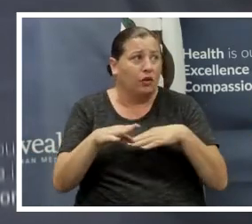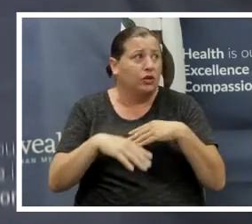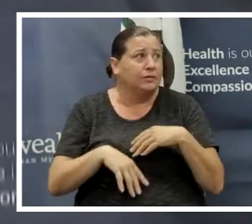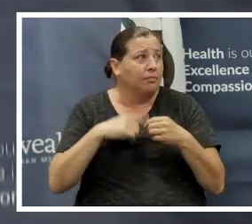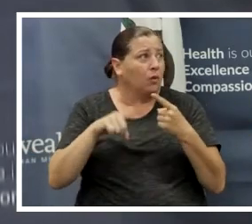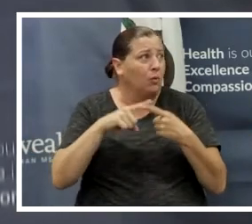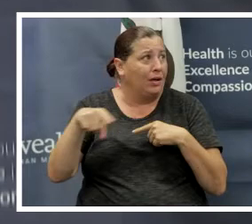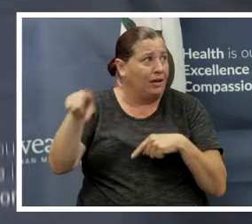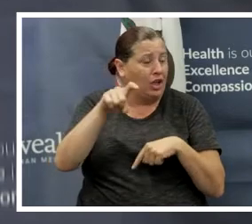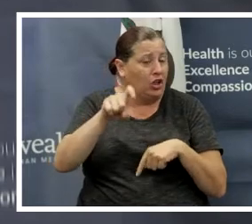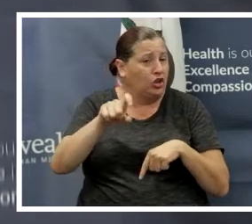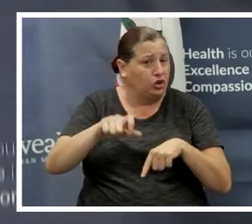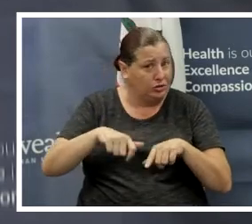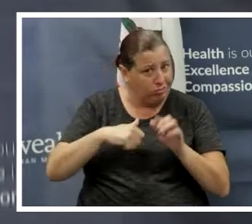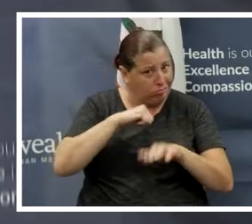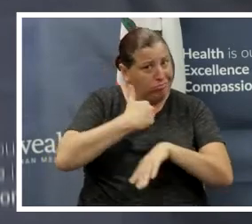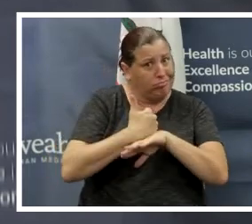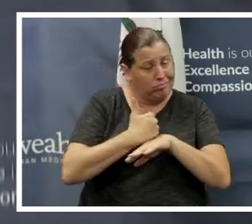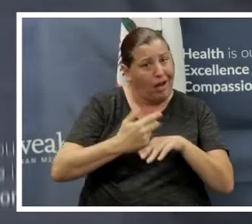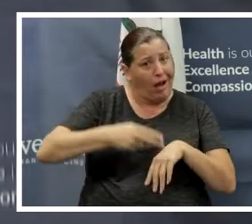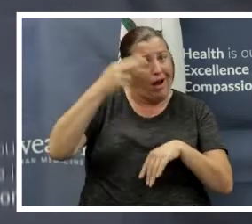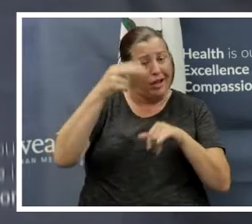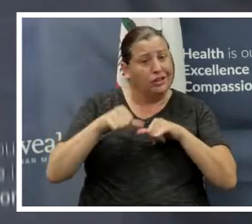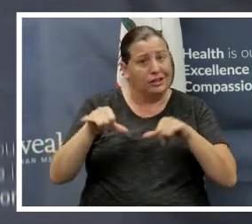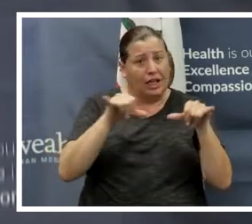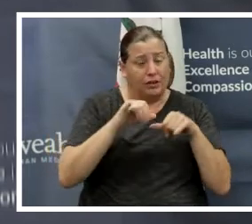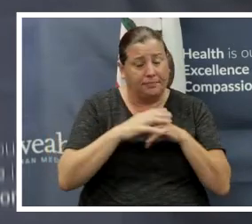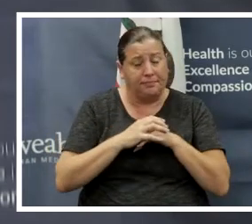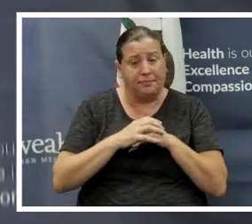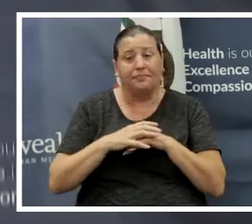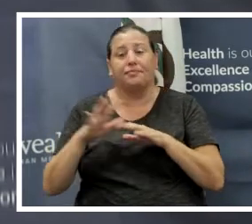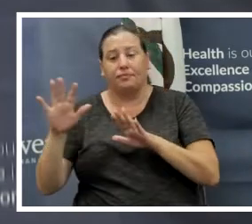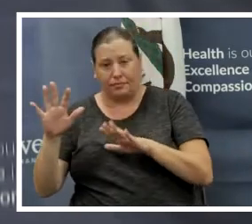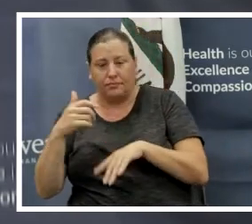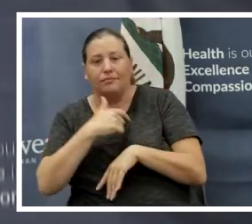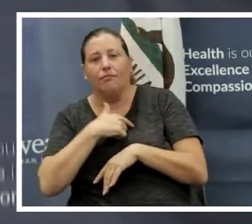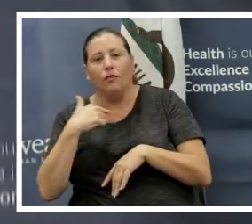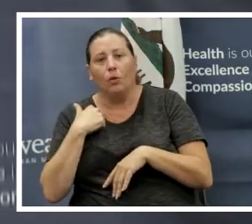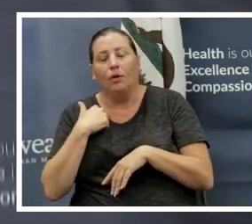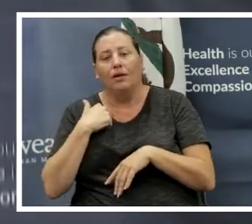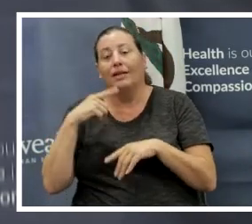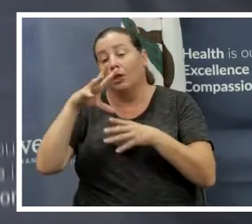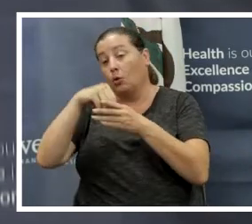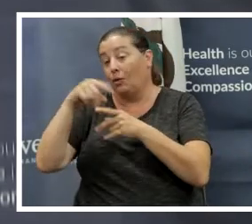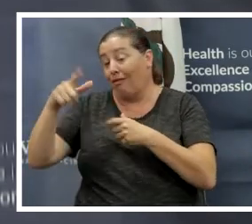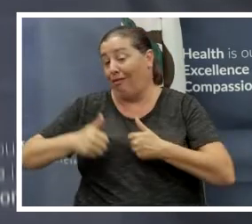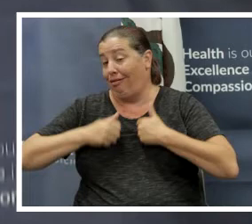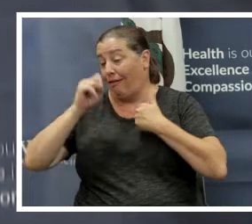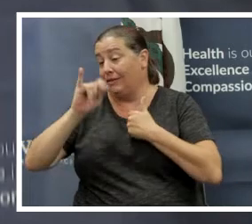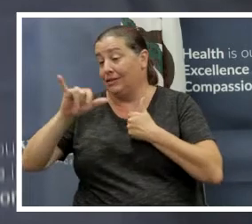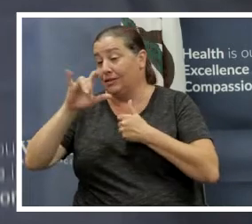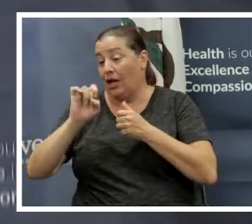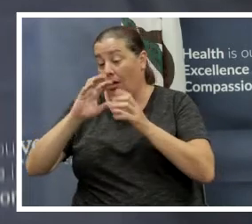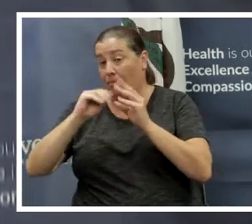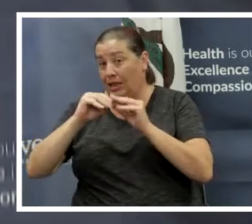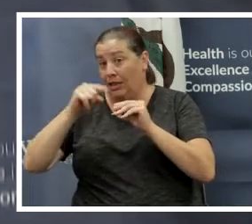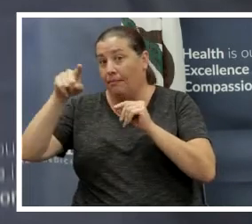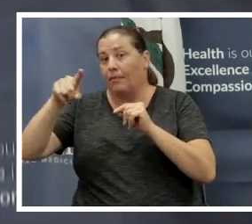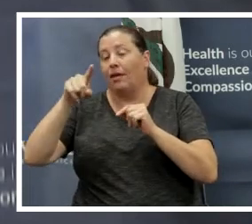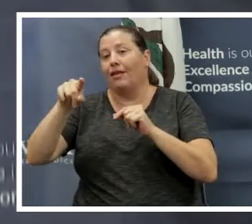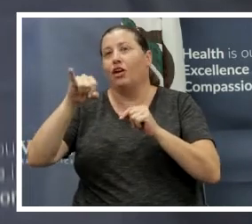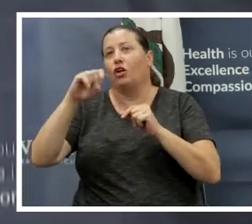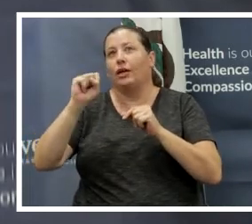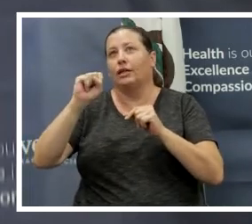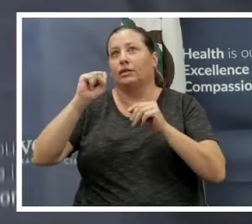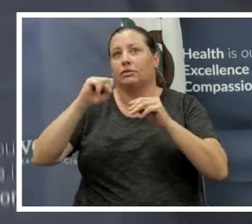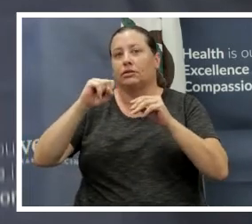we have throughout the organization, including the lifestyle meeting room, which is where we met, There is a stated legal capacity that I think